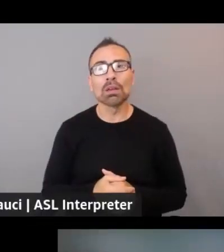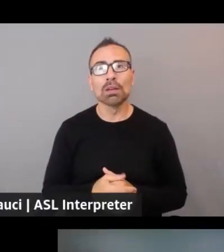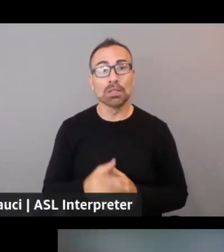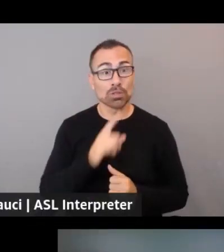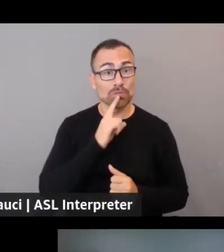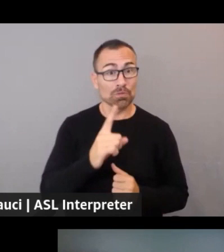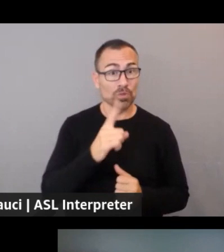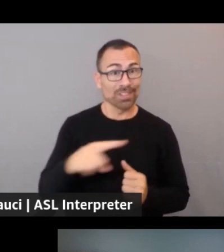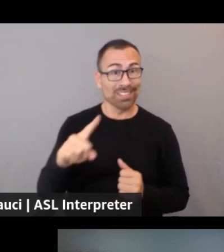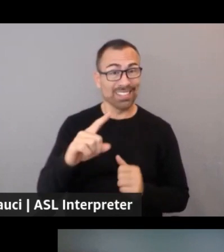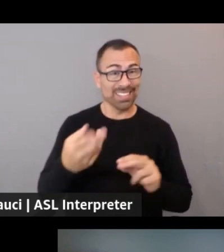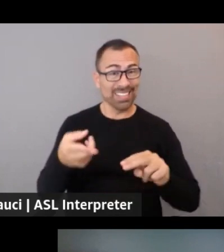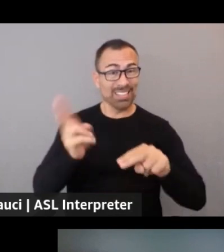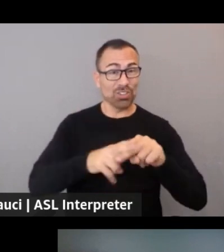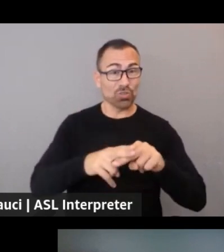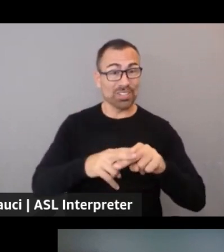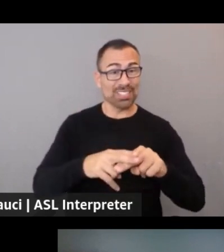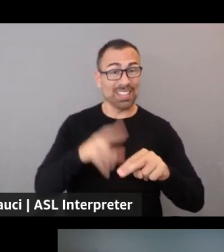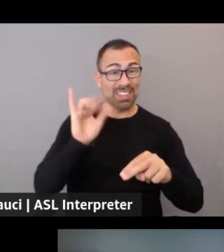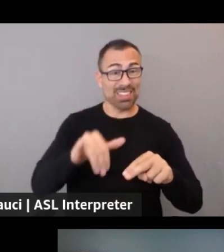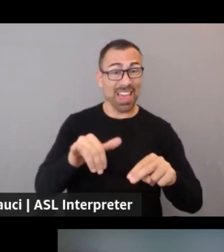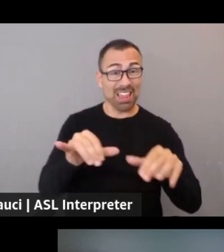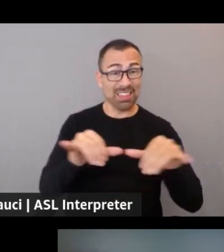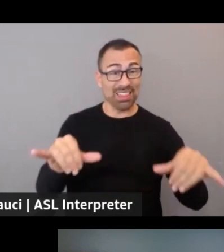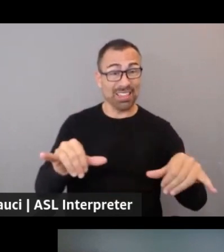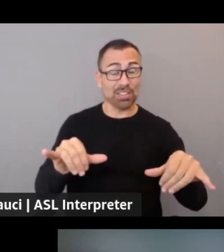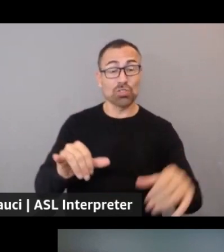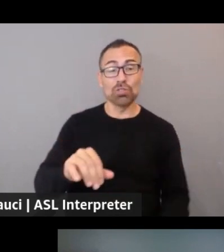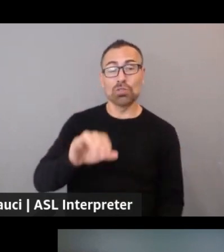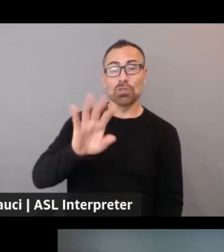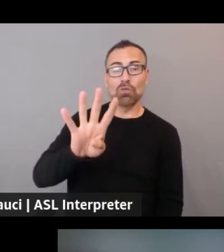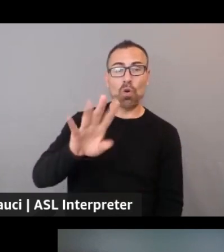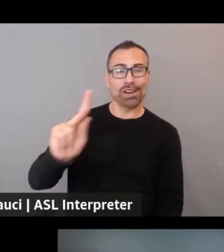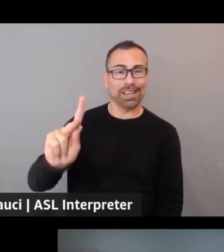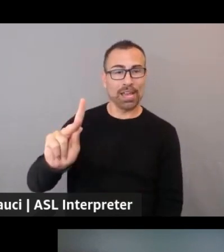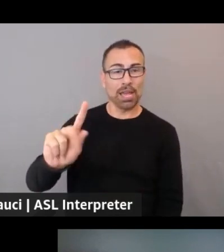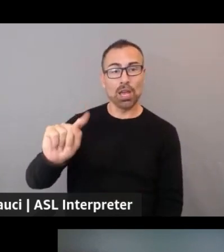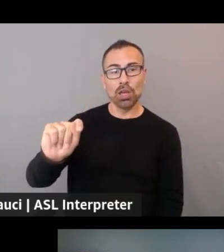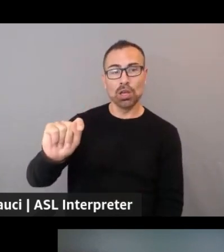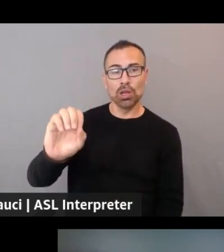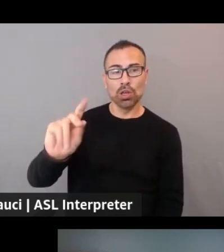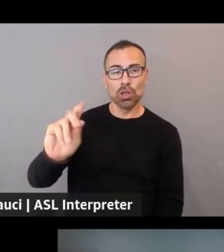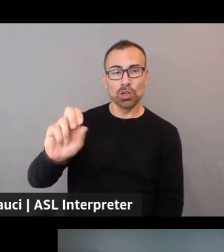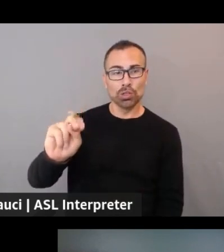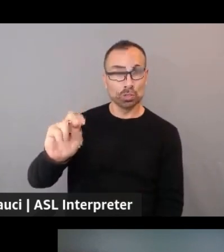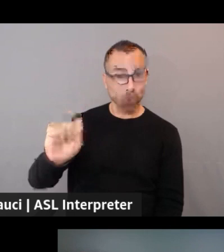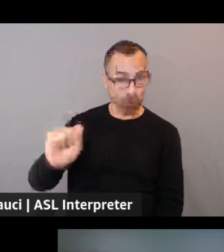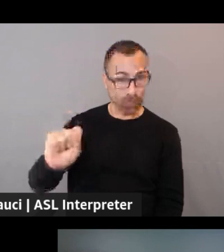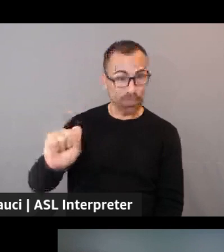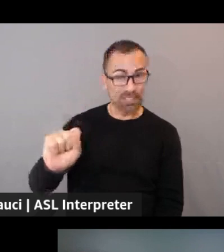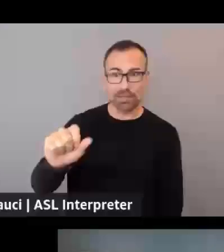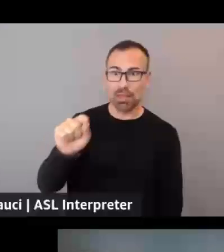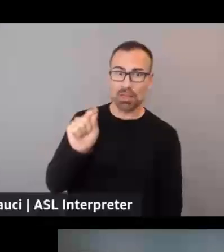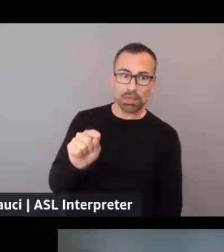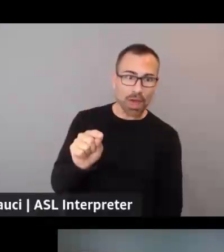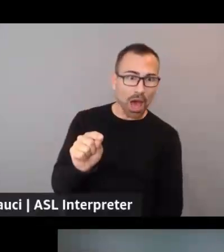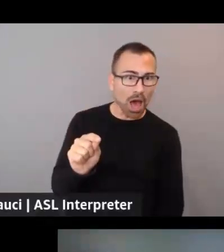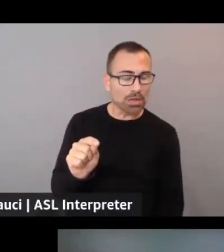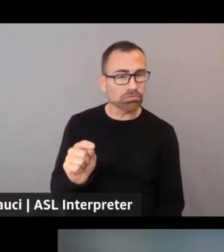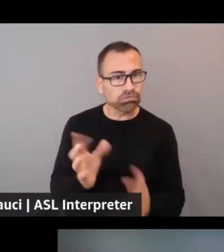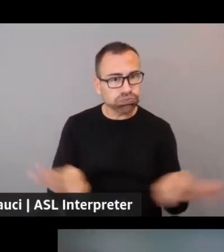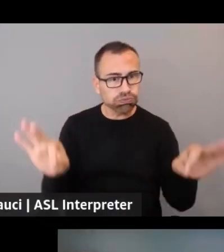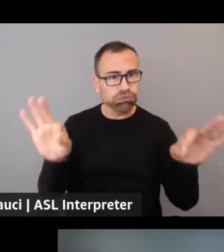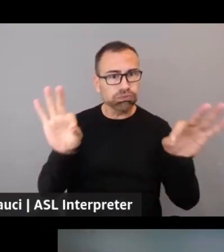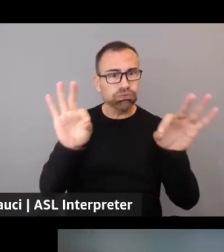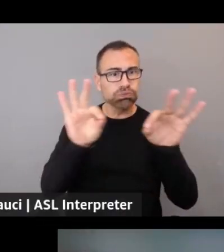that content length to 4K tokens, 4,000 tokens, is a huge deal for a lot of customers, whereas